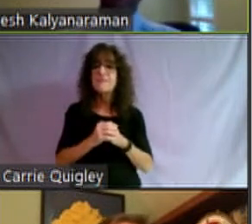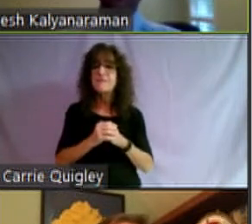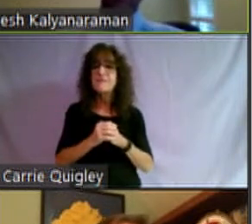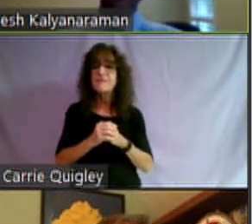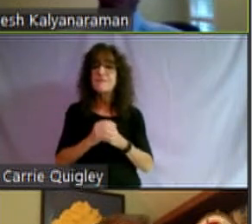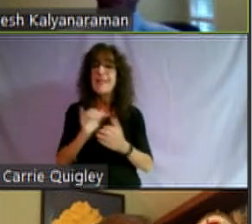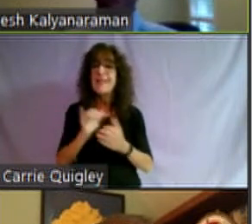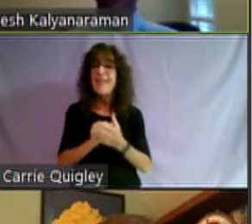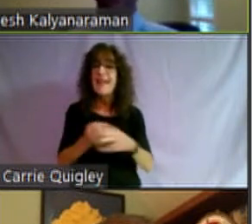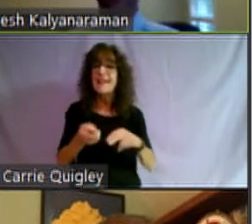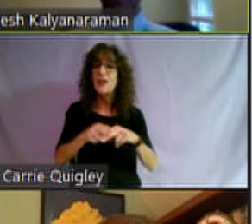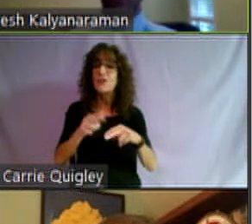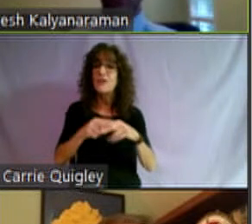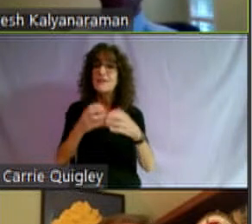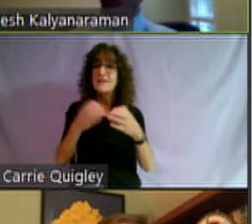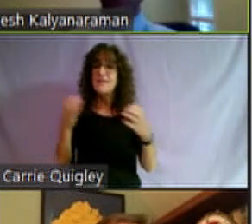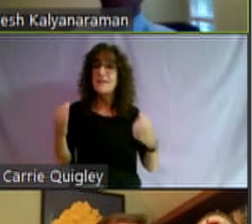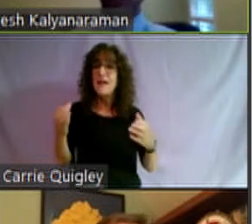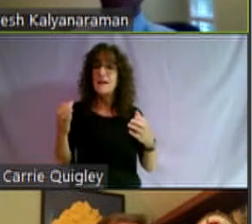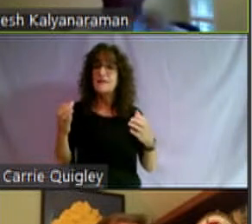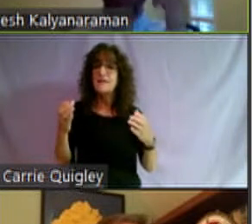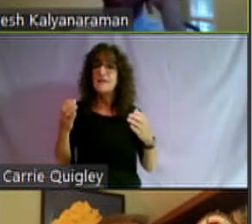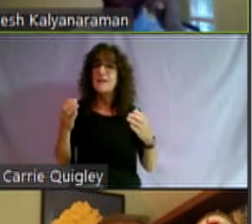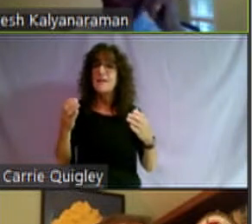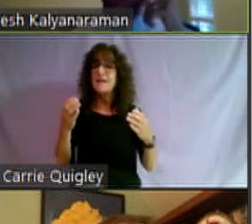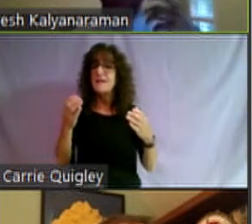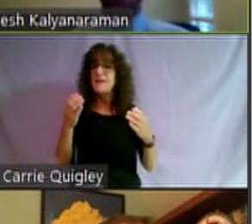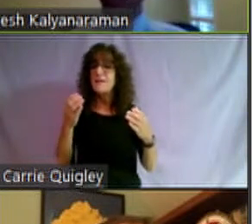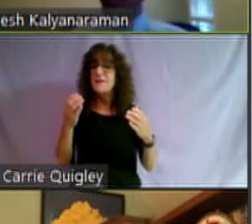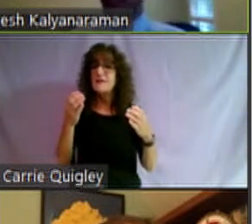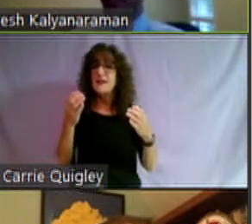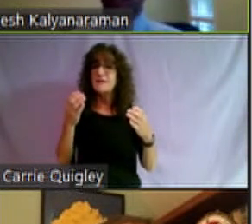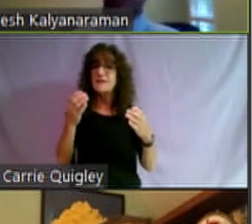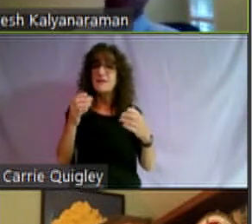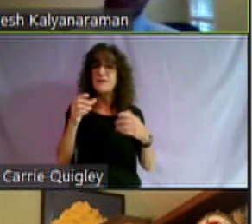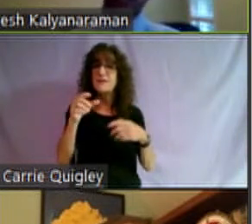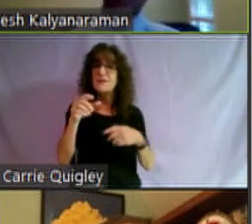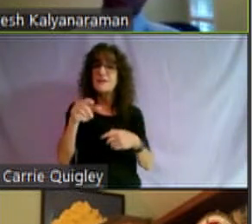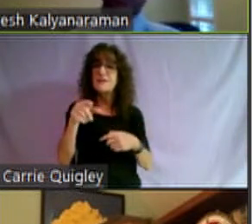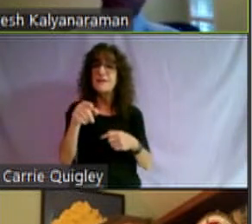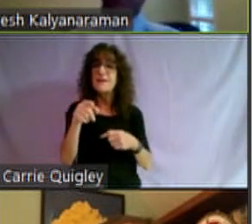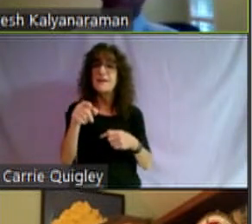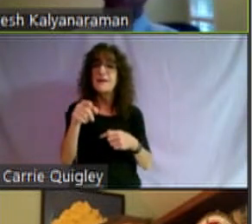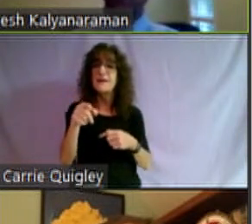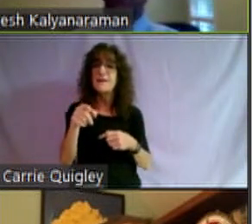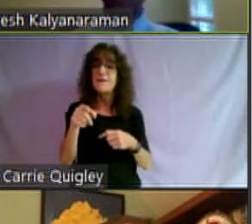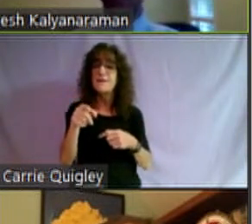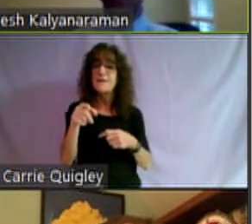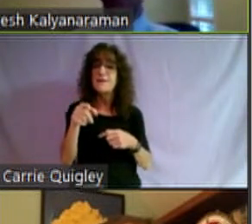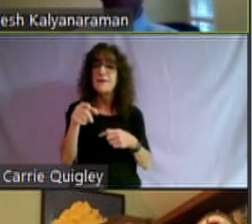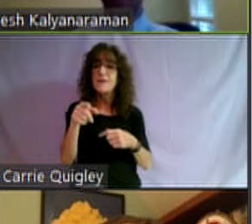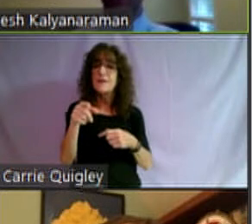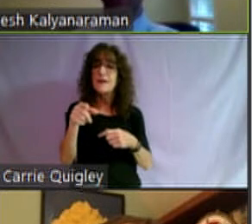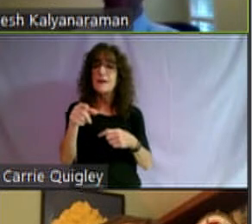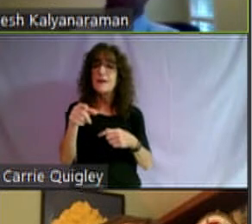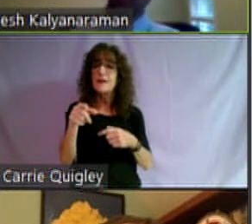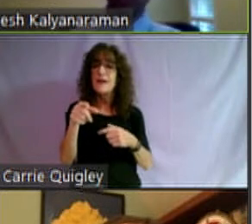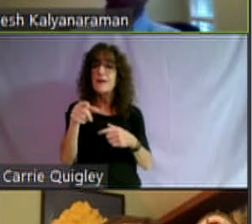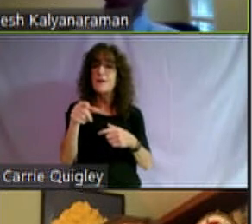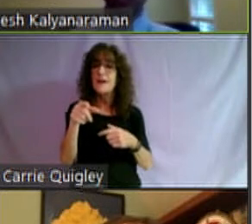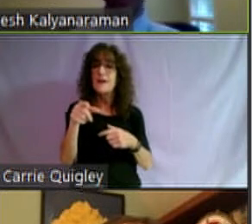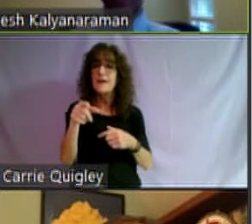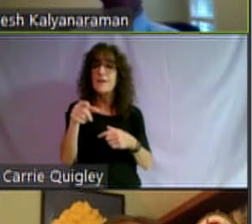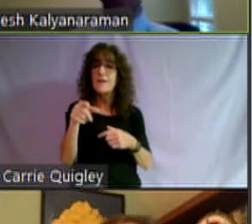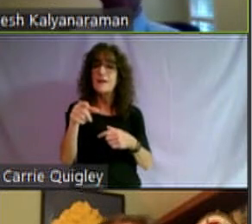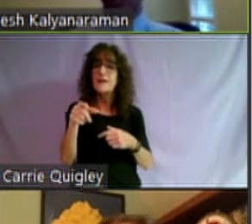up significantly for middle school, where your cohort size is your grade essentially. You're taking